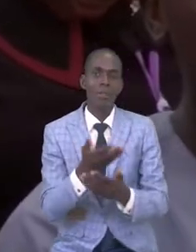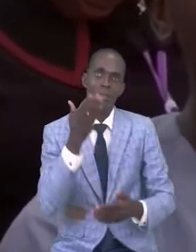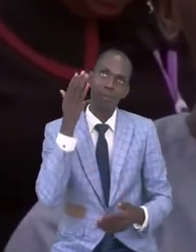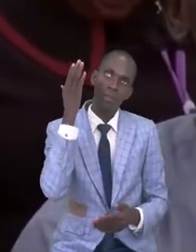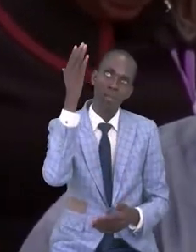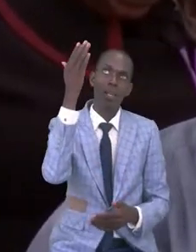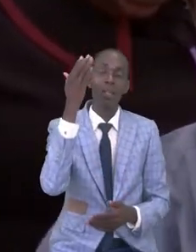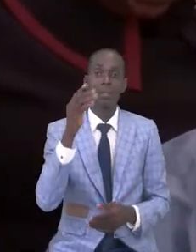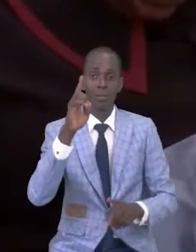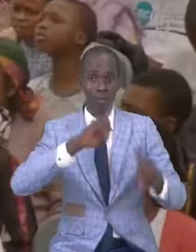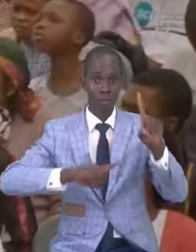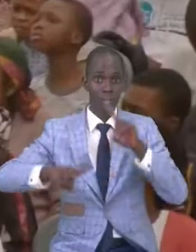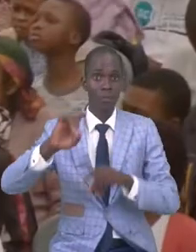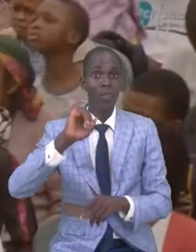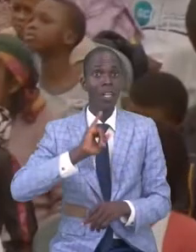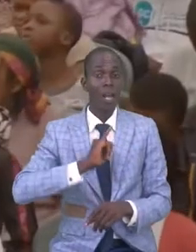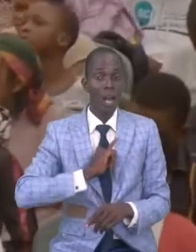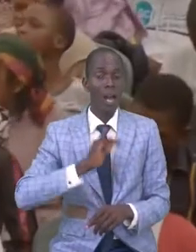there. I will get